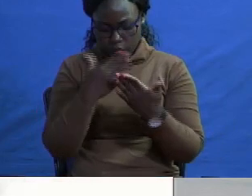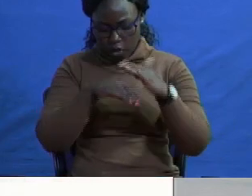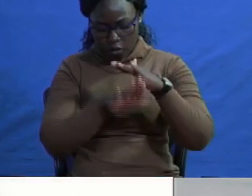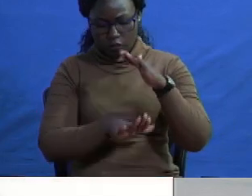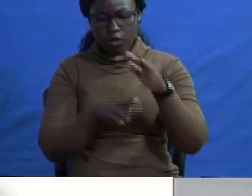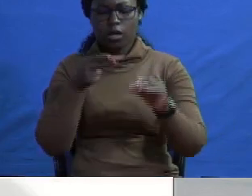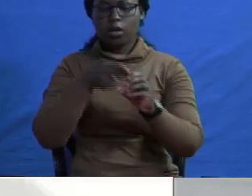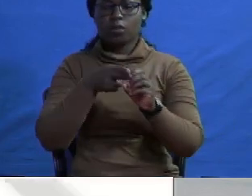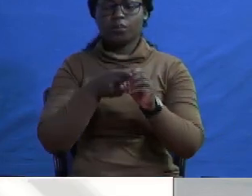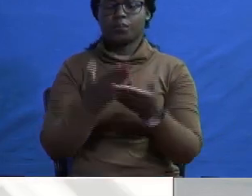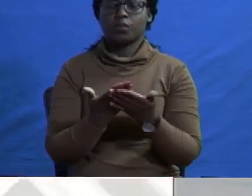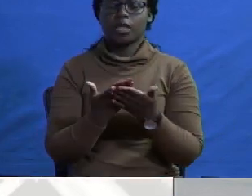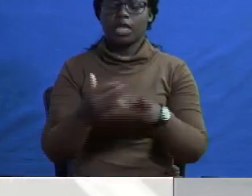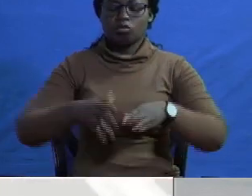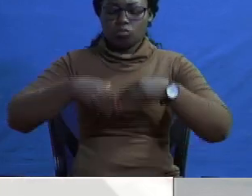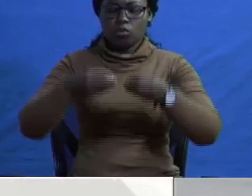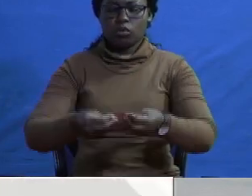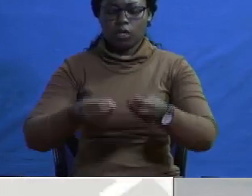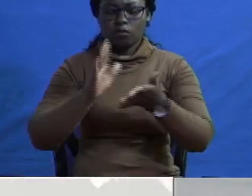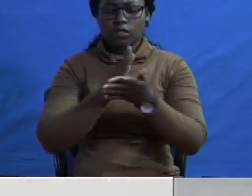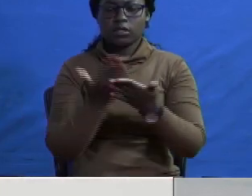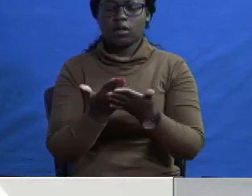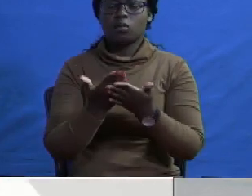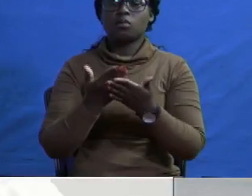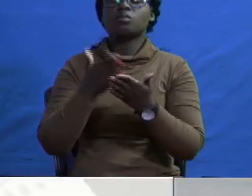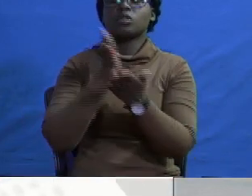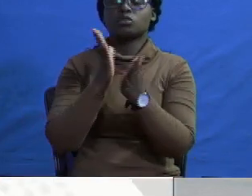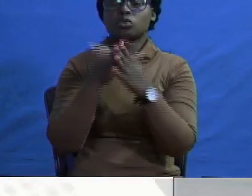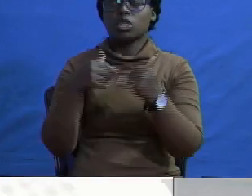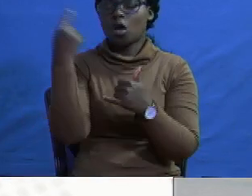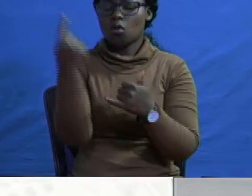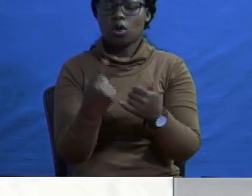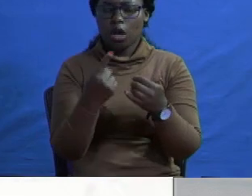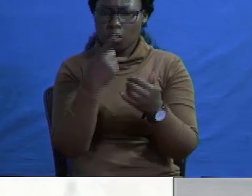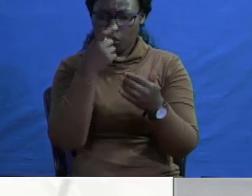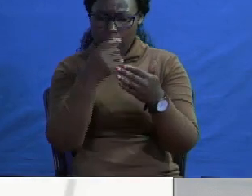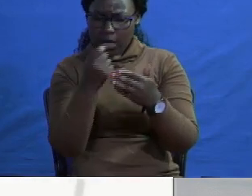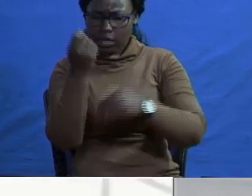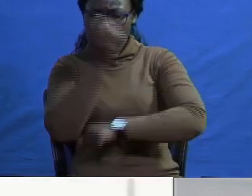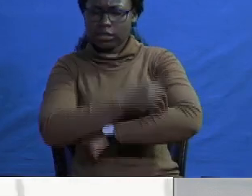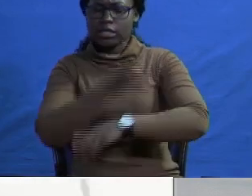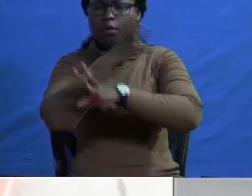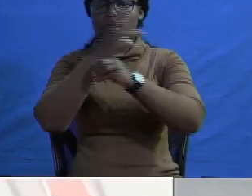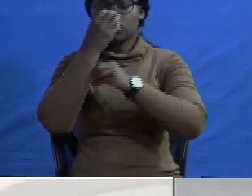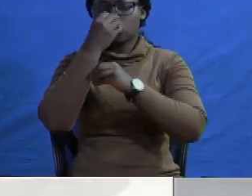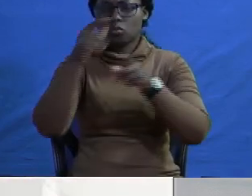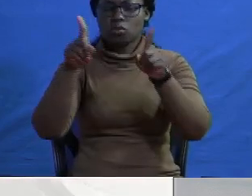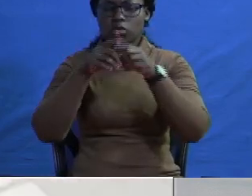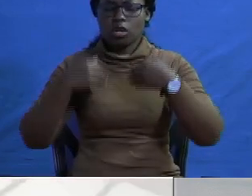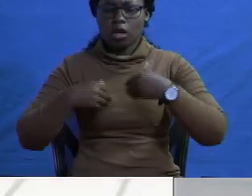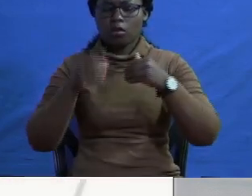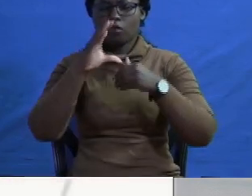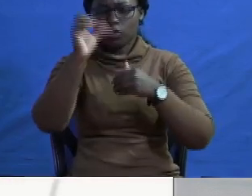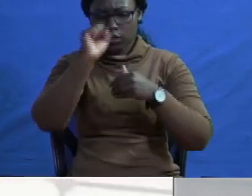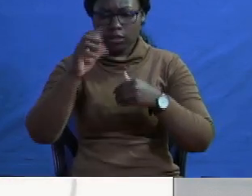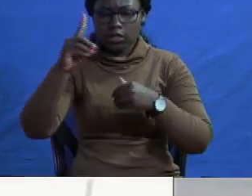fuel prices further to give them some reprieve. Their plea comes days since President William Ruto and Energy Cabinet